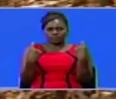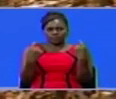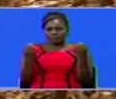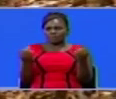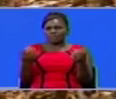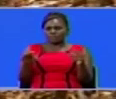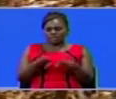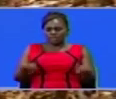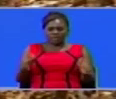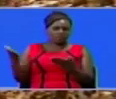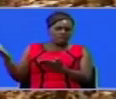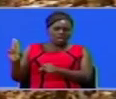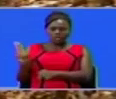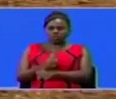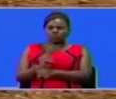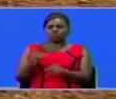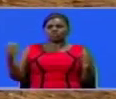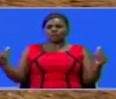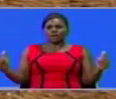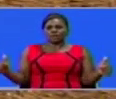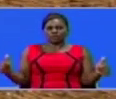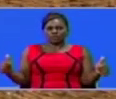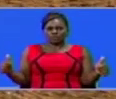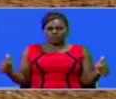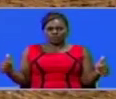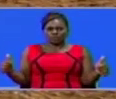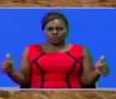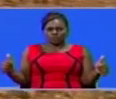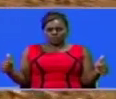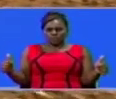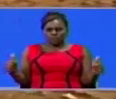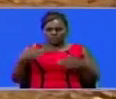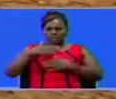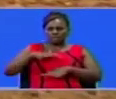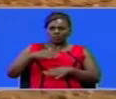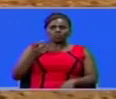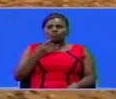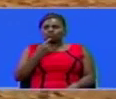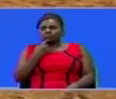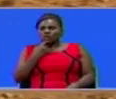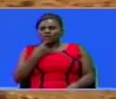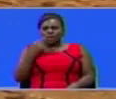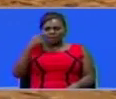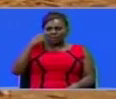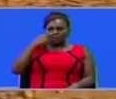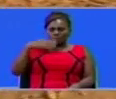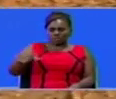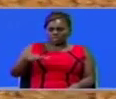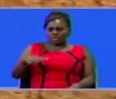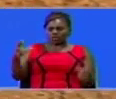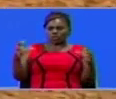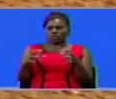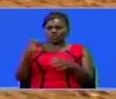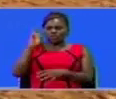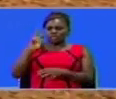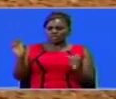Most of the land here has remained unused. With the ranchers and herders drawn for the Samburu, Turkana and Pokot areas, communities that have